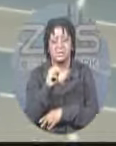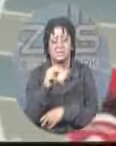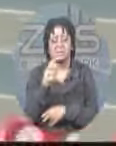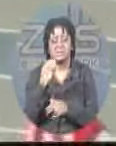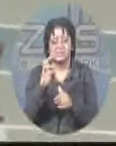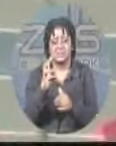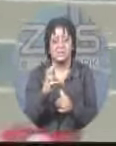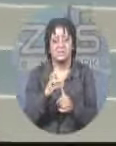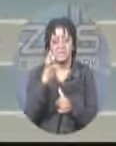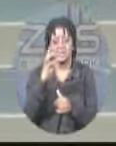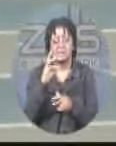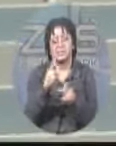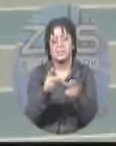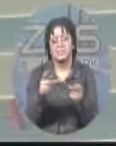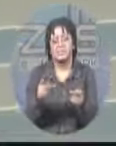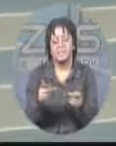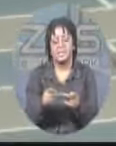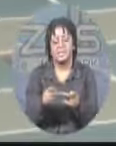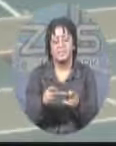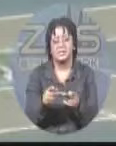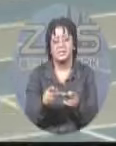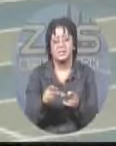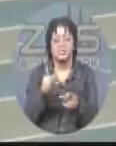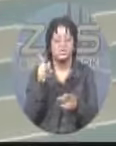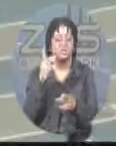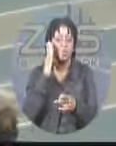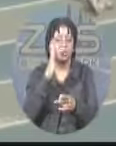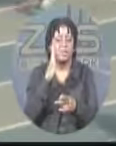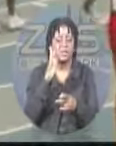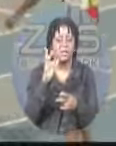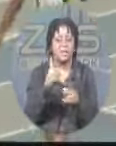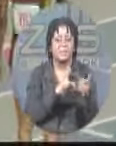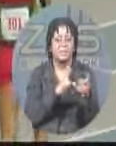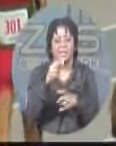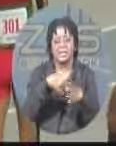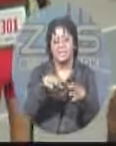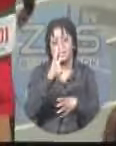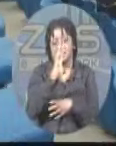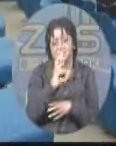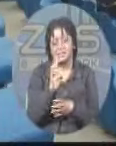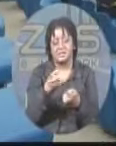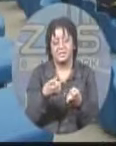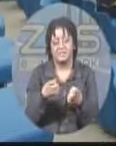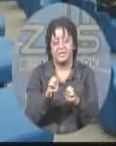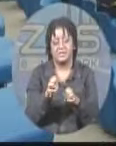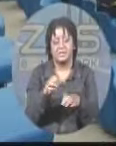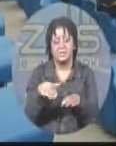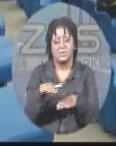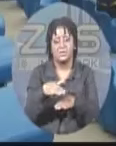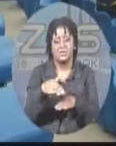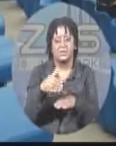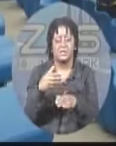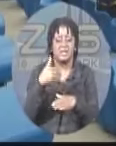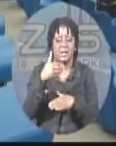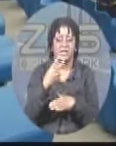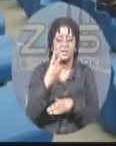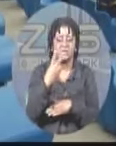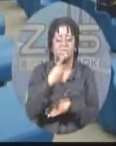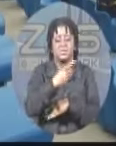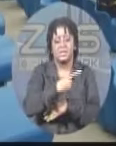in 15.57 seconds. She will compete in 6 events over the next 2 days. 100-meter